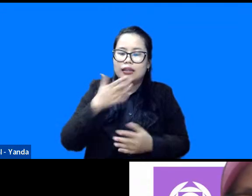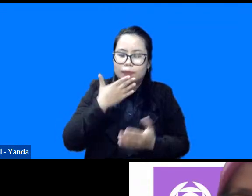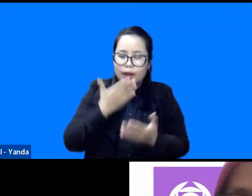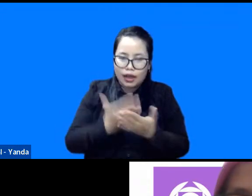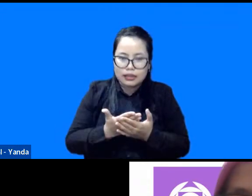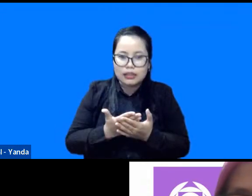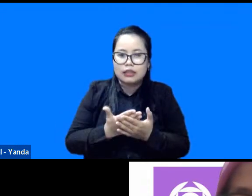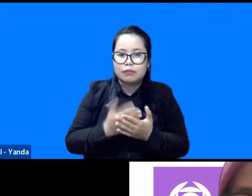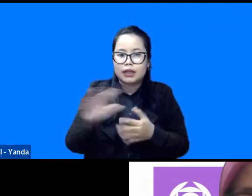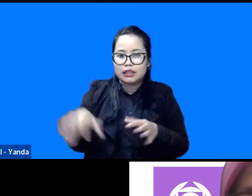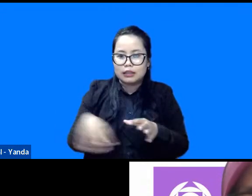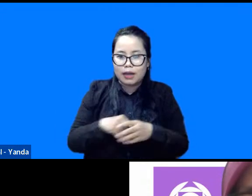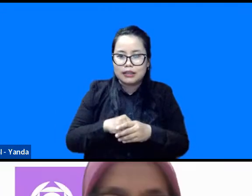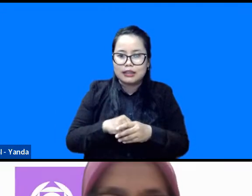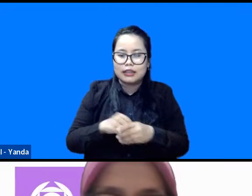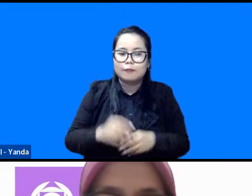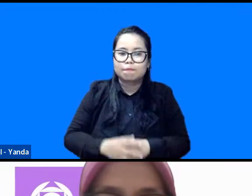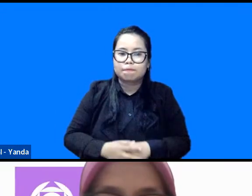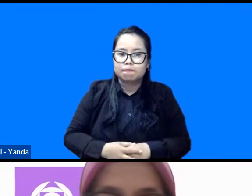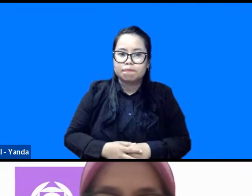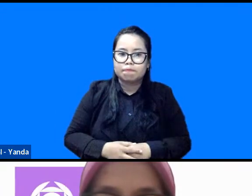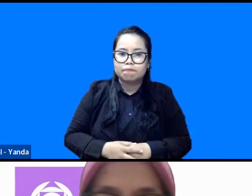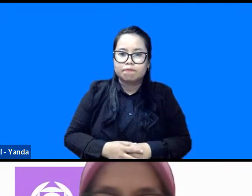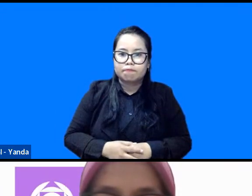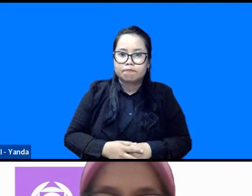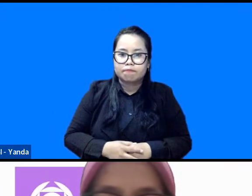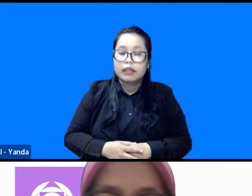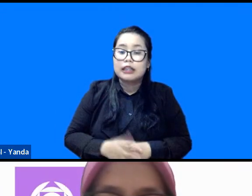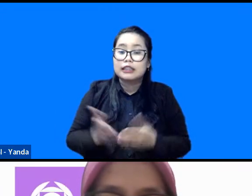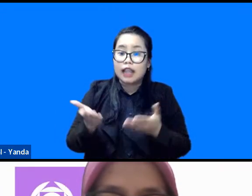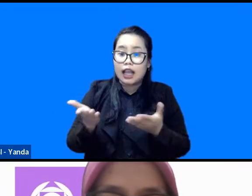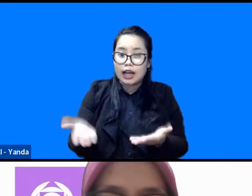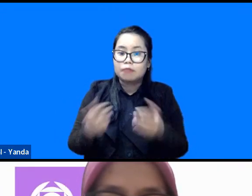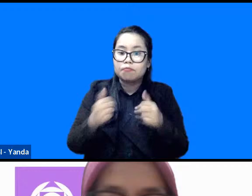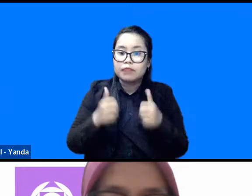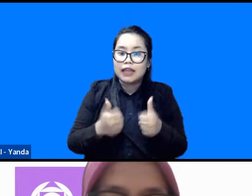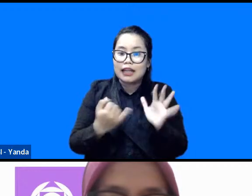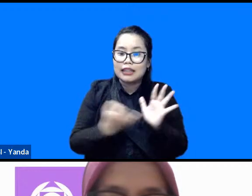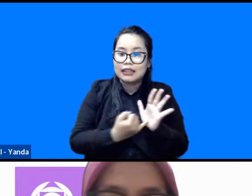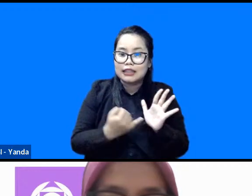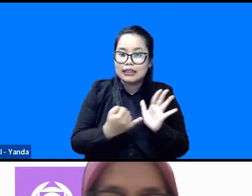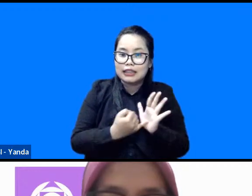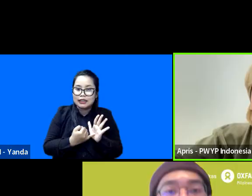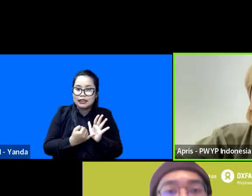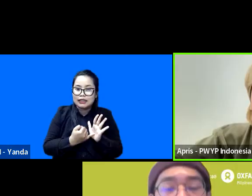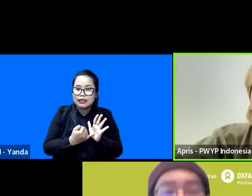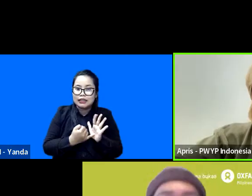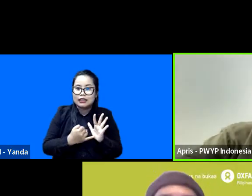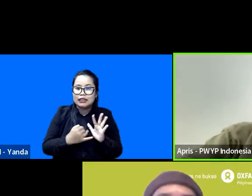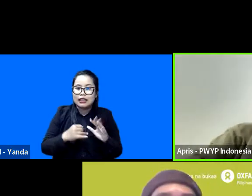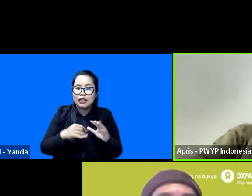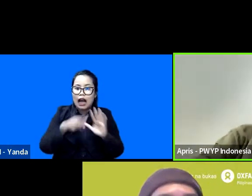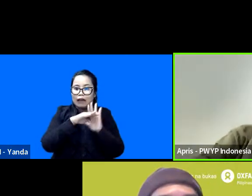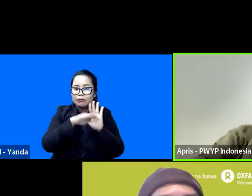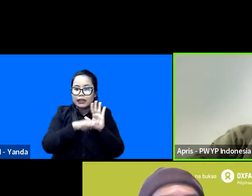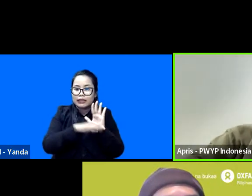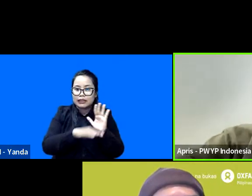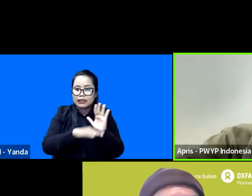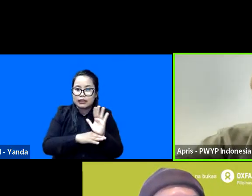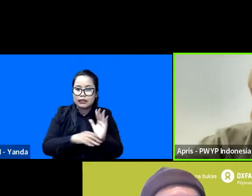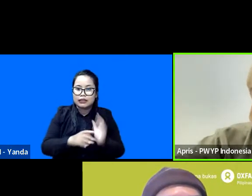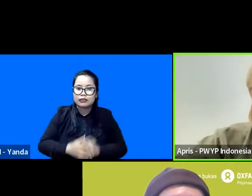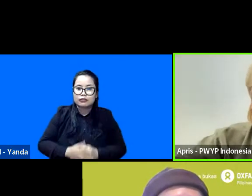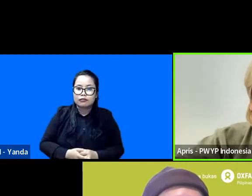our attendance list, and don't forget to follow our regional forum that